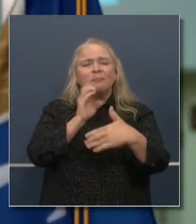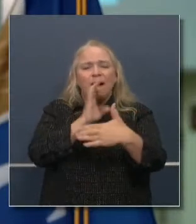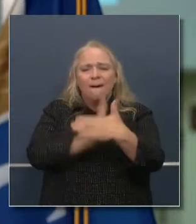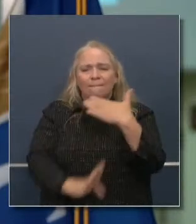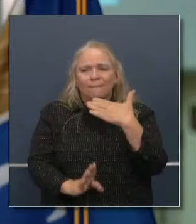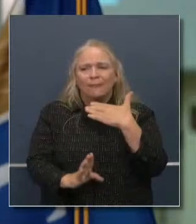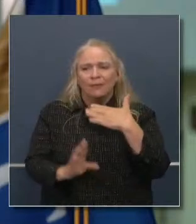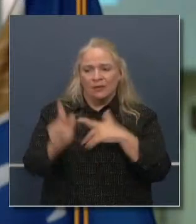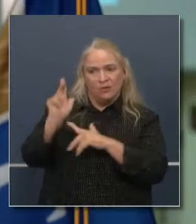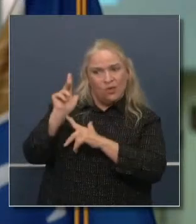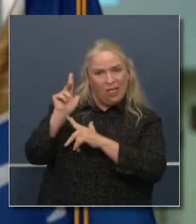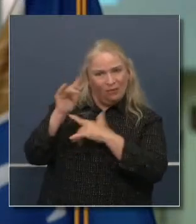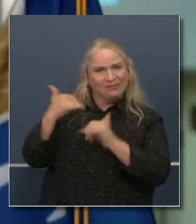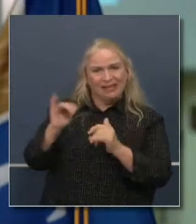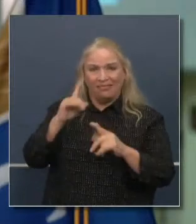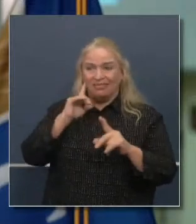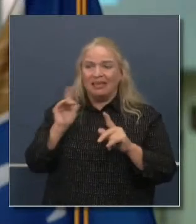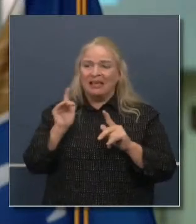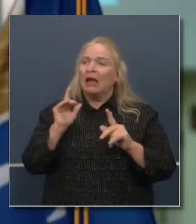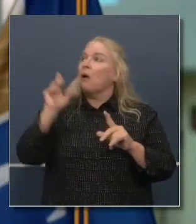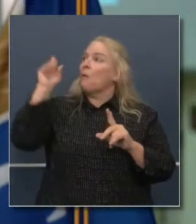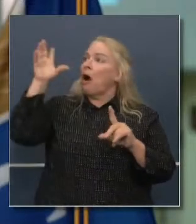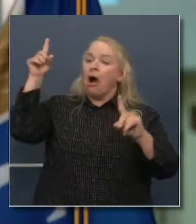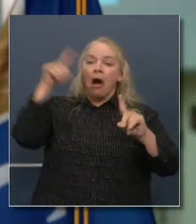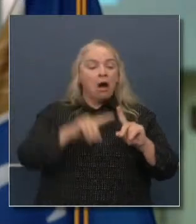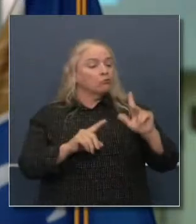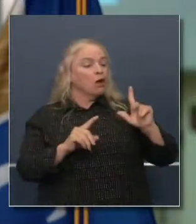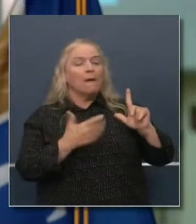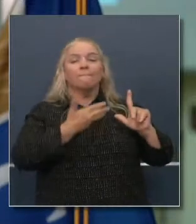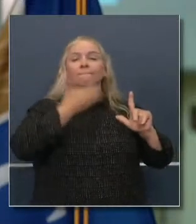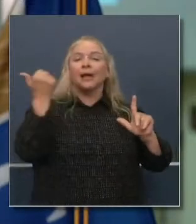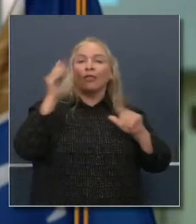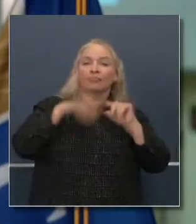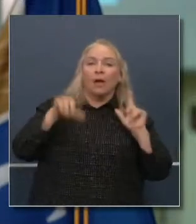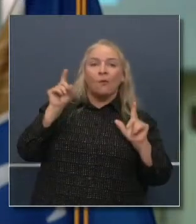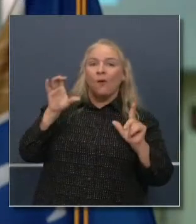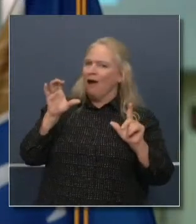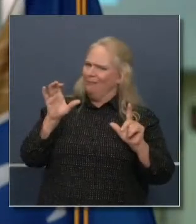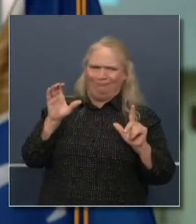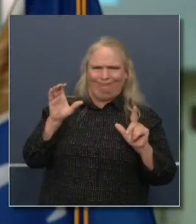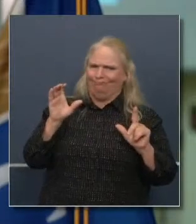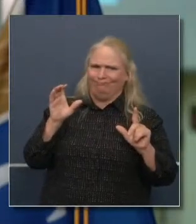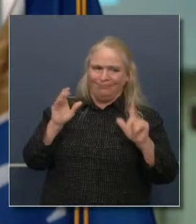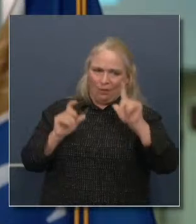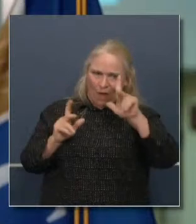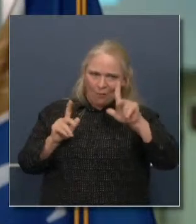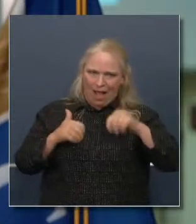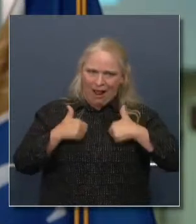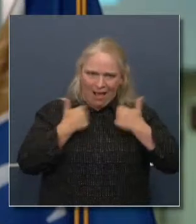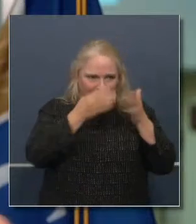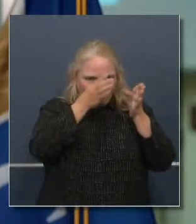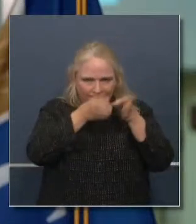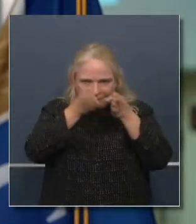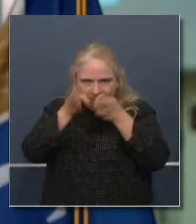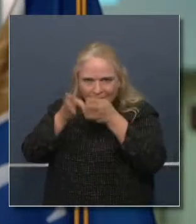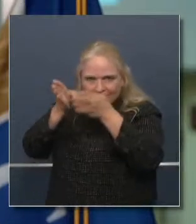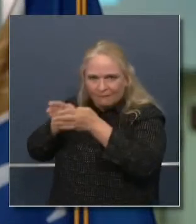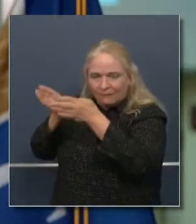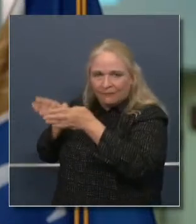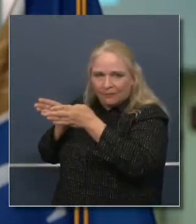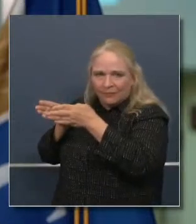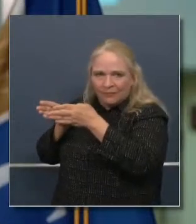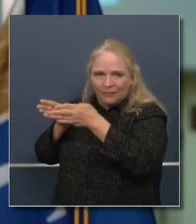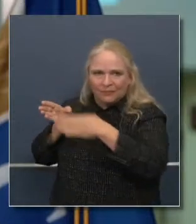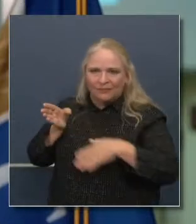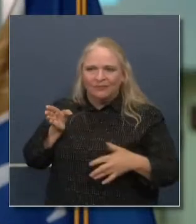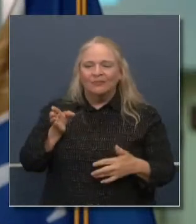be on the lower end, but I'll remind you, a week or so ago, I was reporting just 6 lives lost, and then a few days later, well